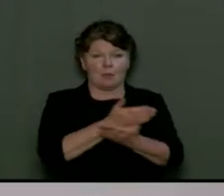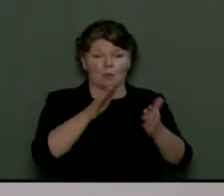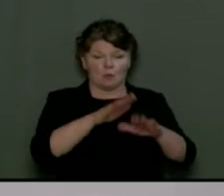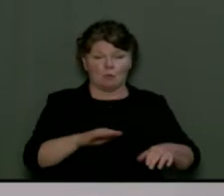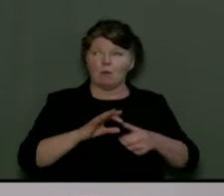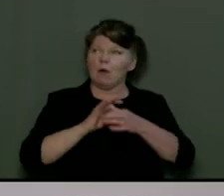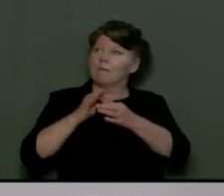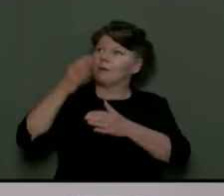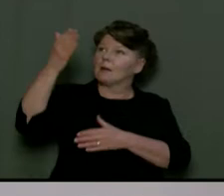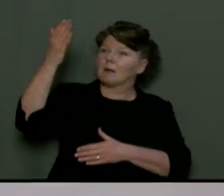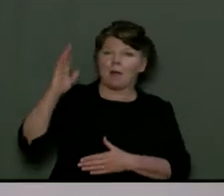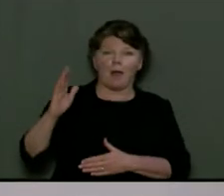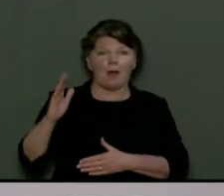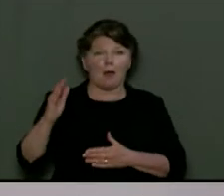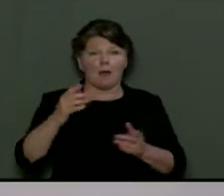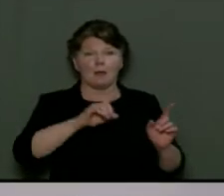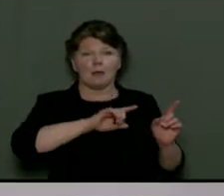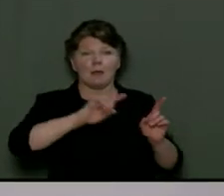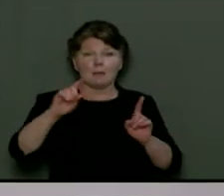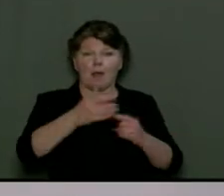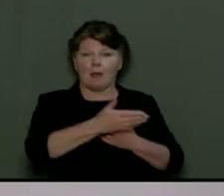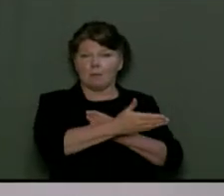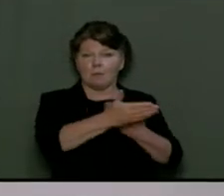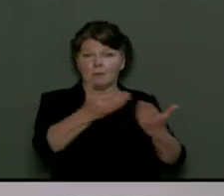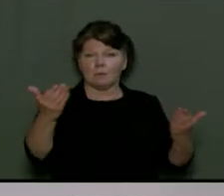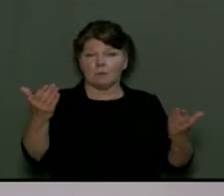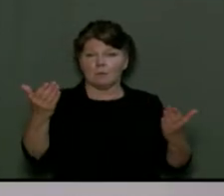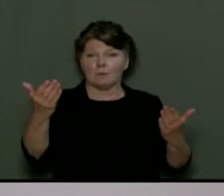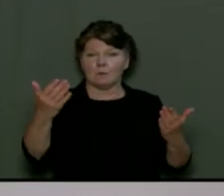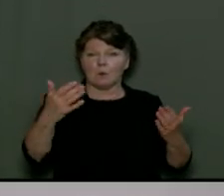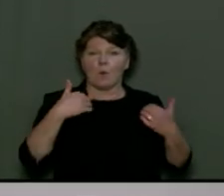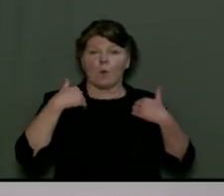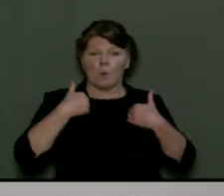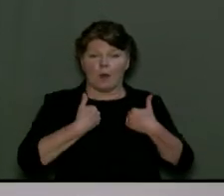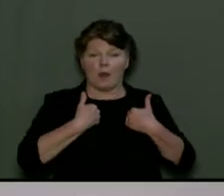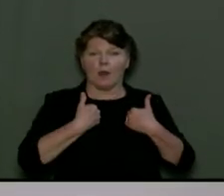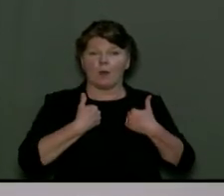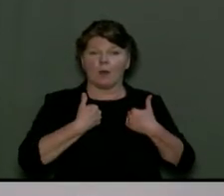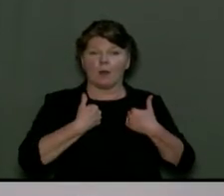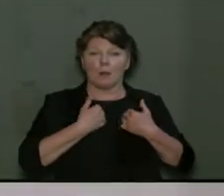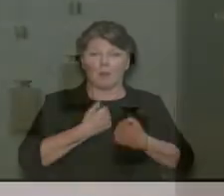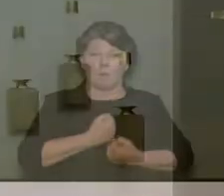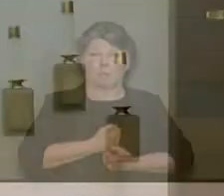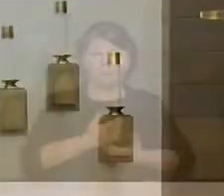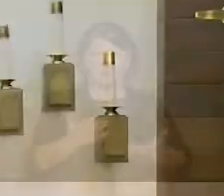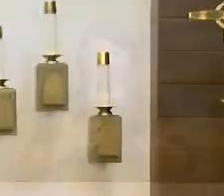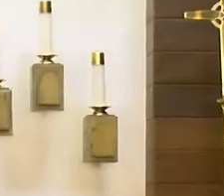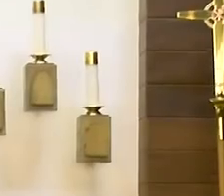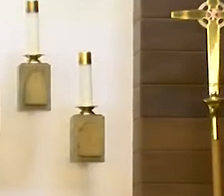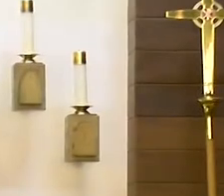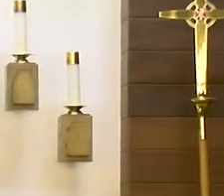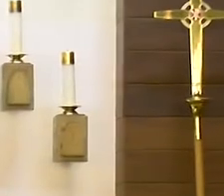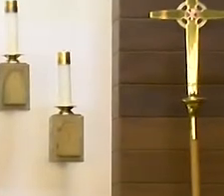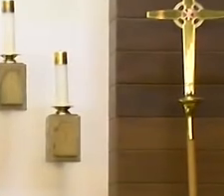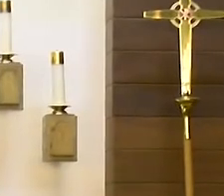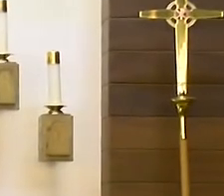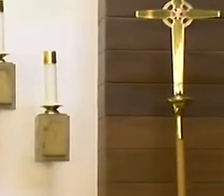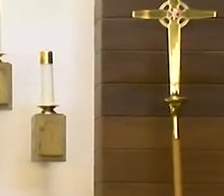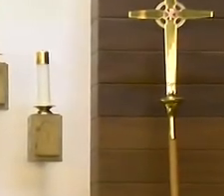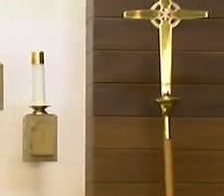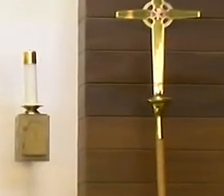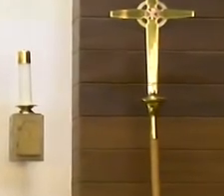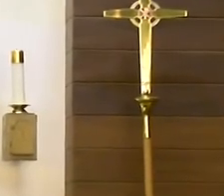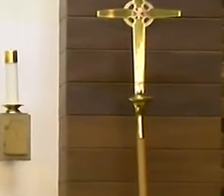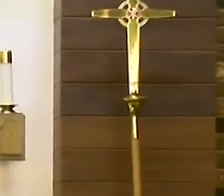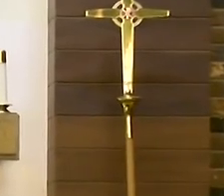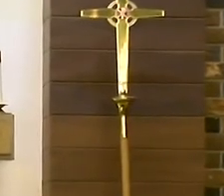God. Come to me, you who are weary and burdened, and I will give you rest. The service will